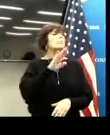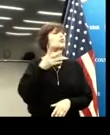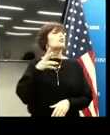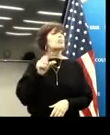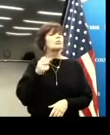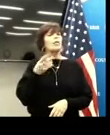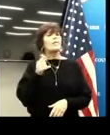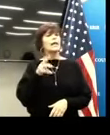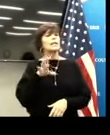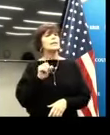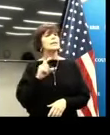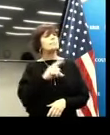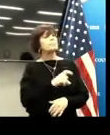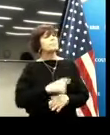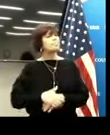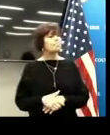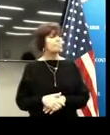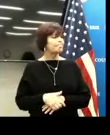Dan Telvach.